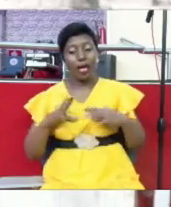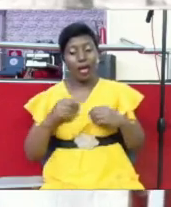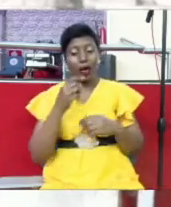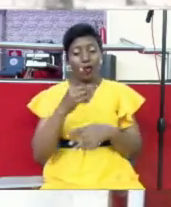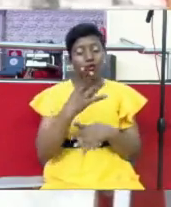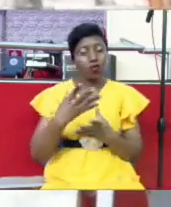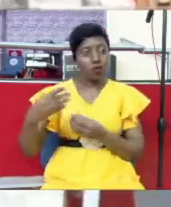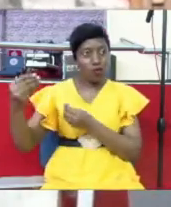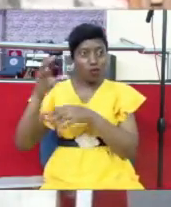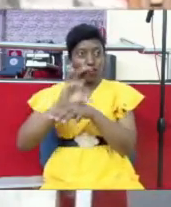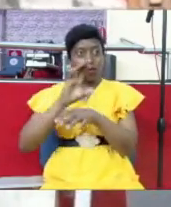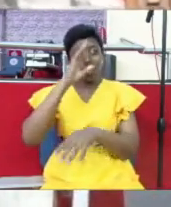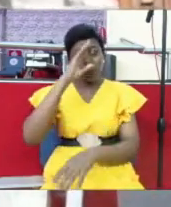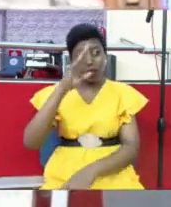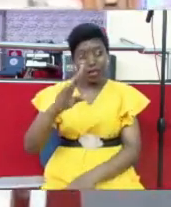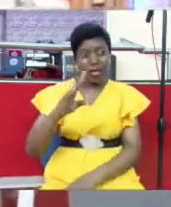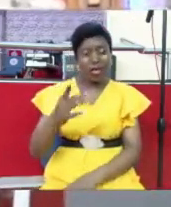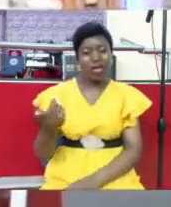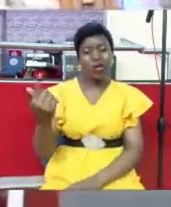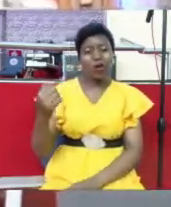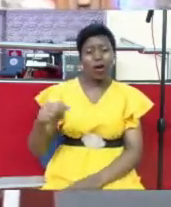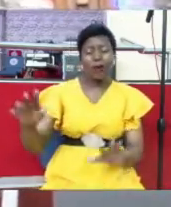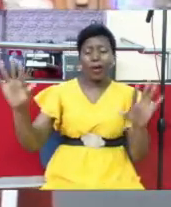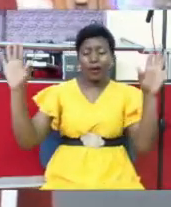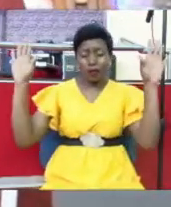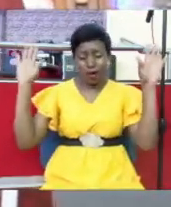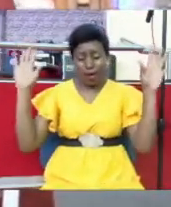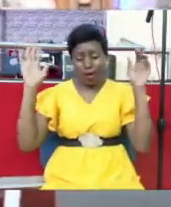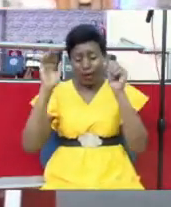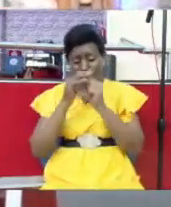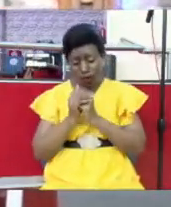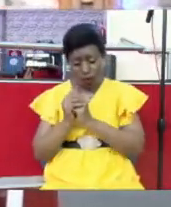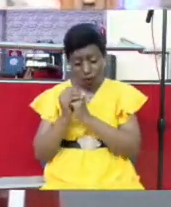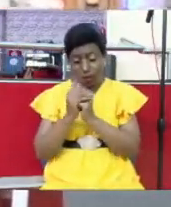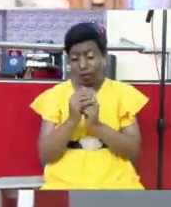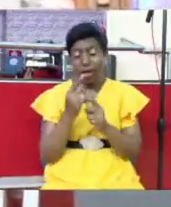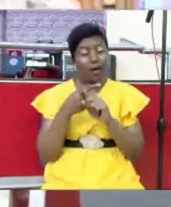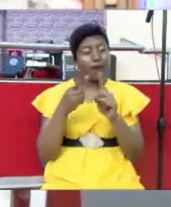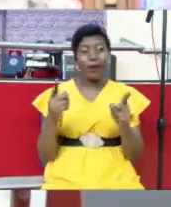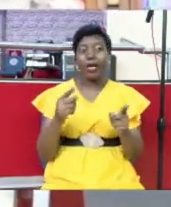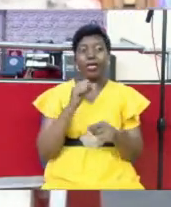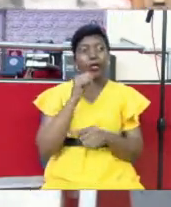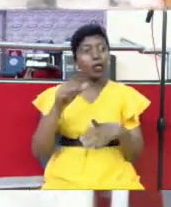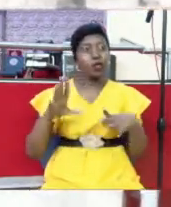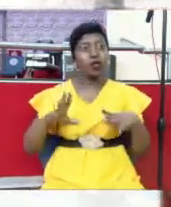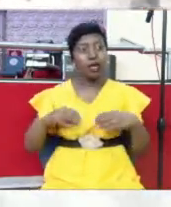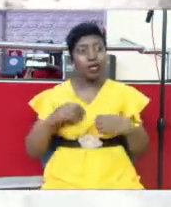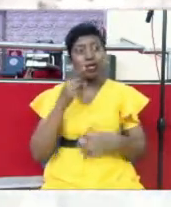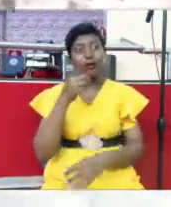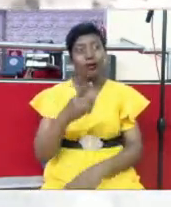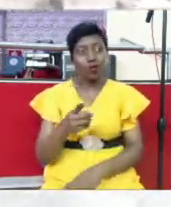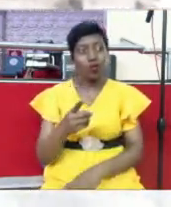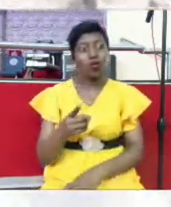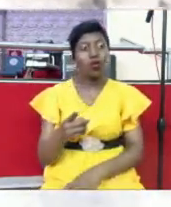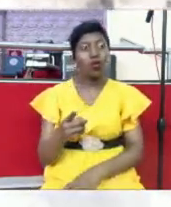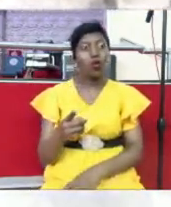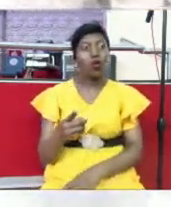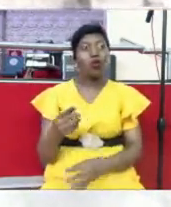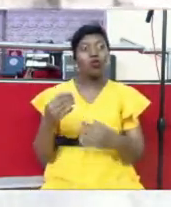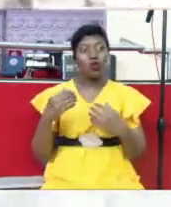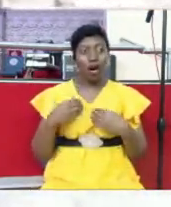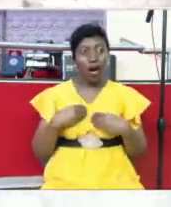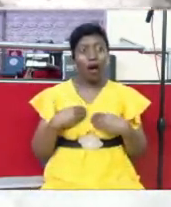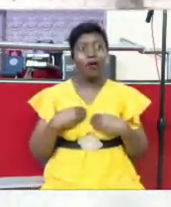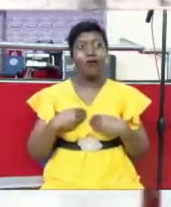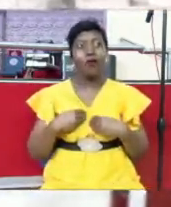allow you to come and lift your hand and worship, but he will not allow you to carry your wallet with you to